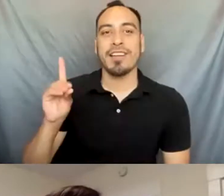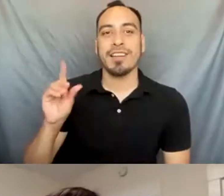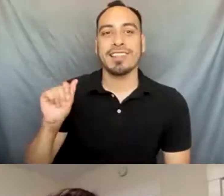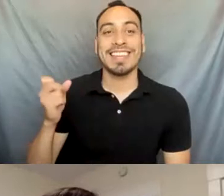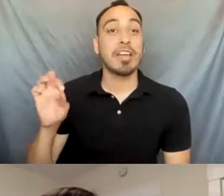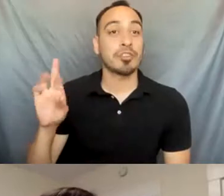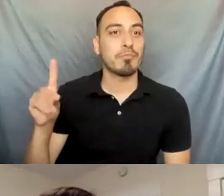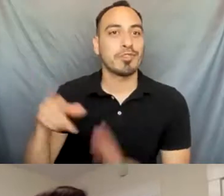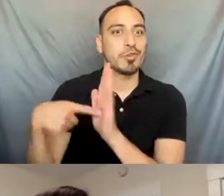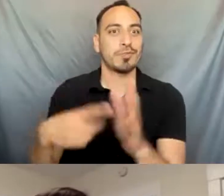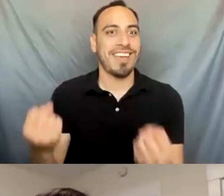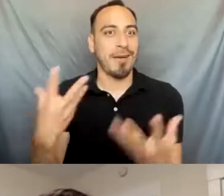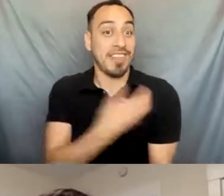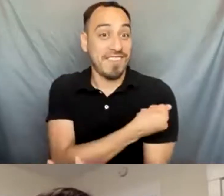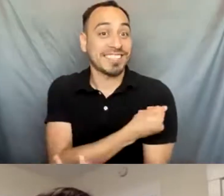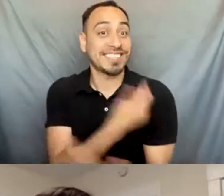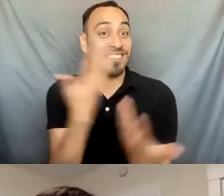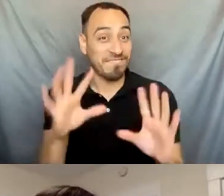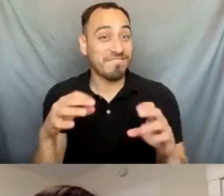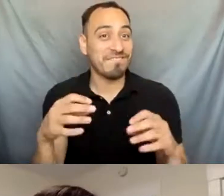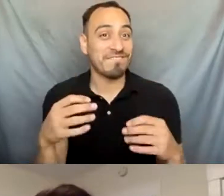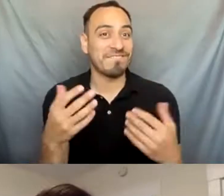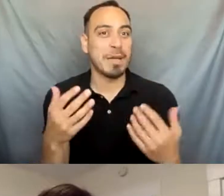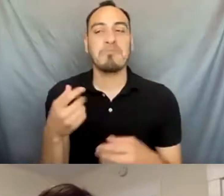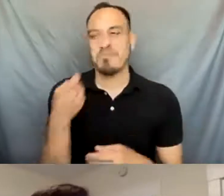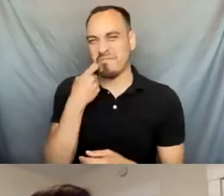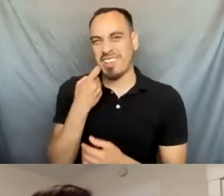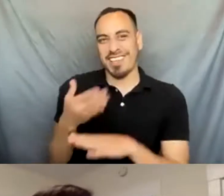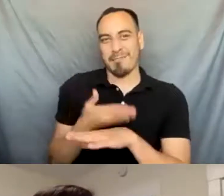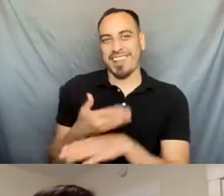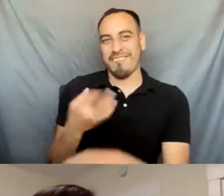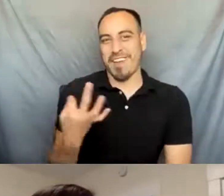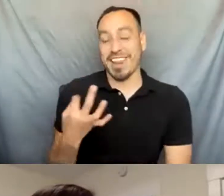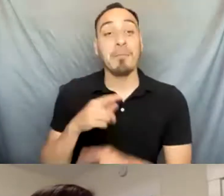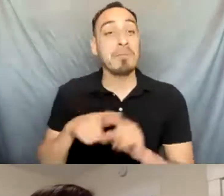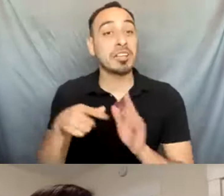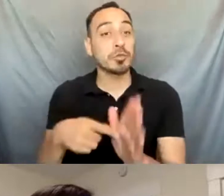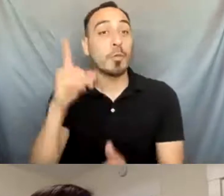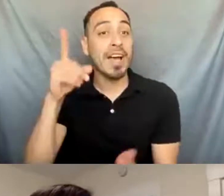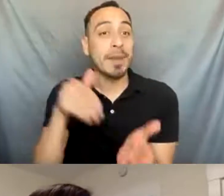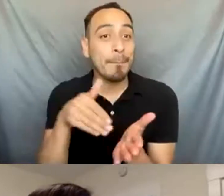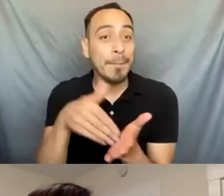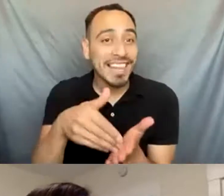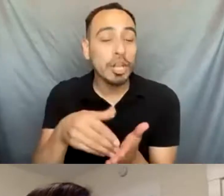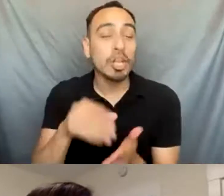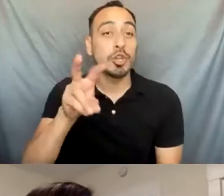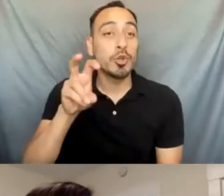So it's only updated on Fridays. So this is from last Friday, but it shows